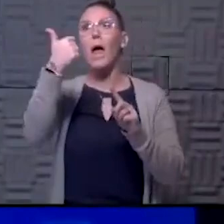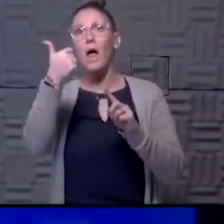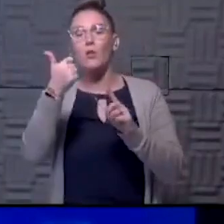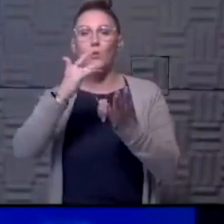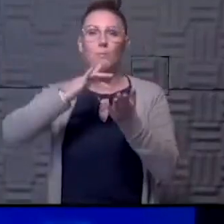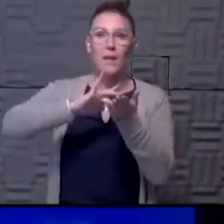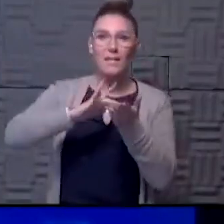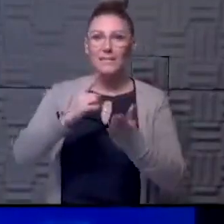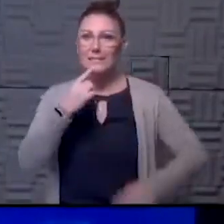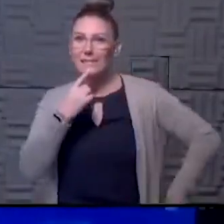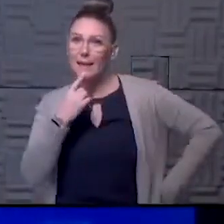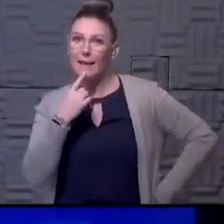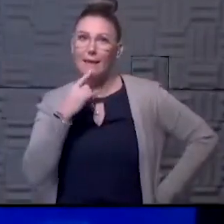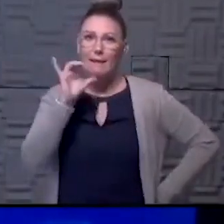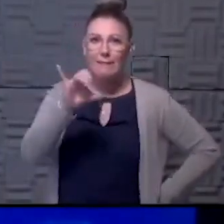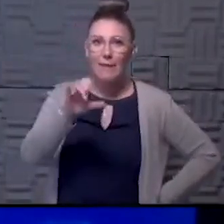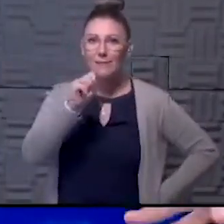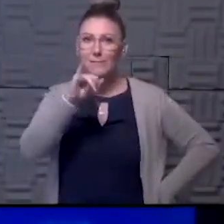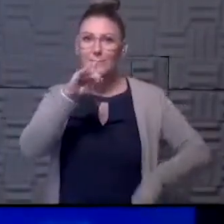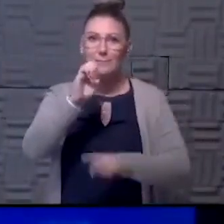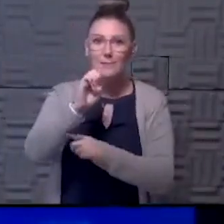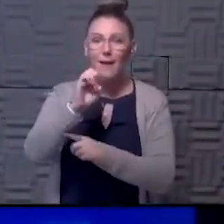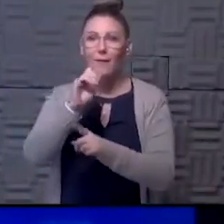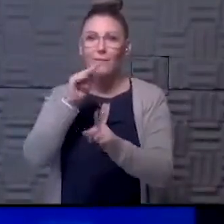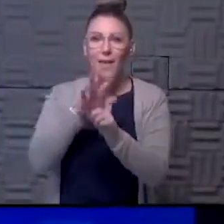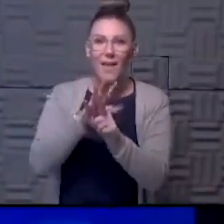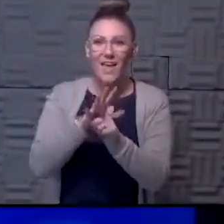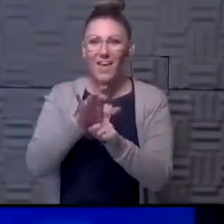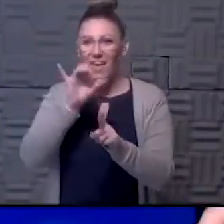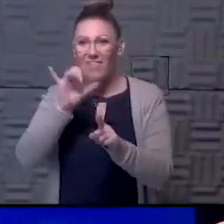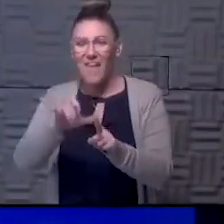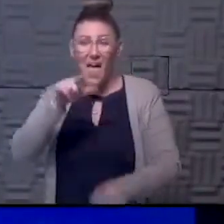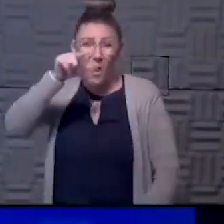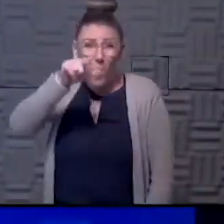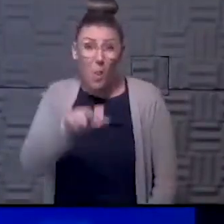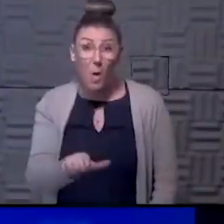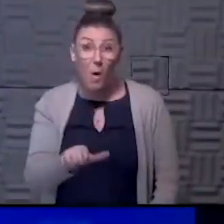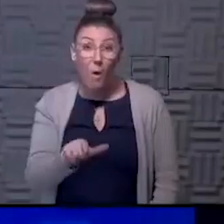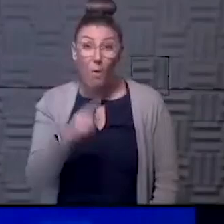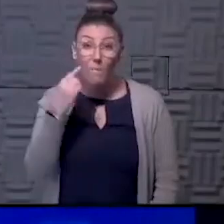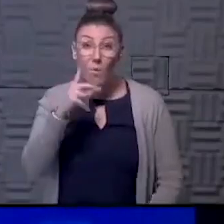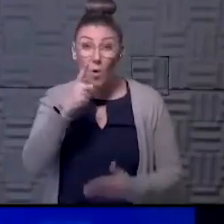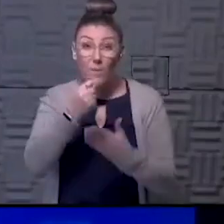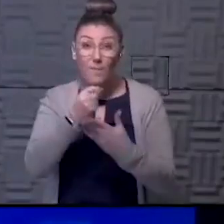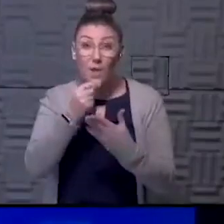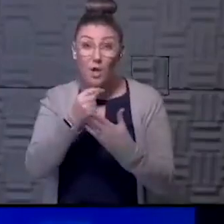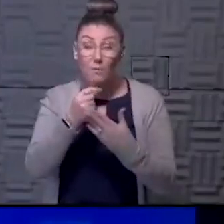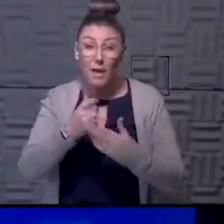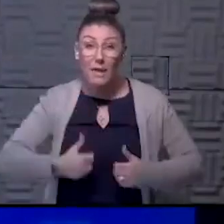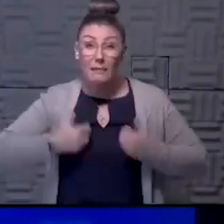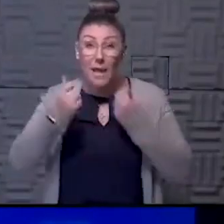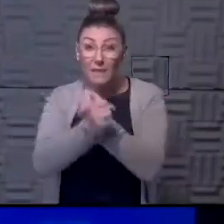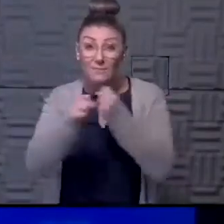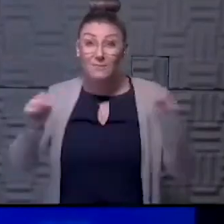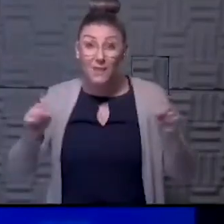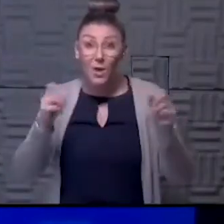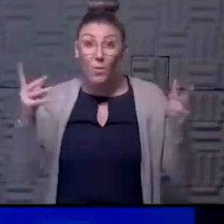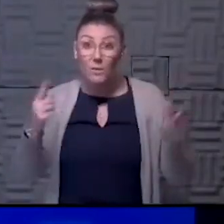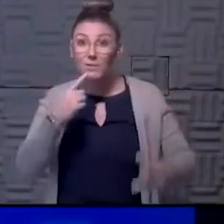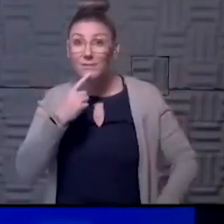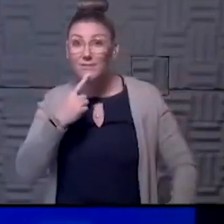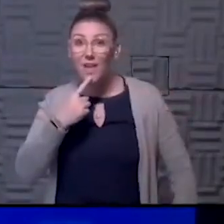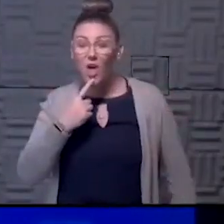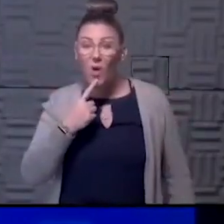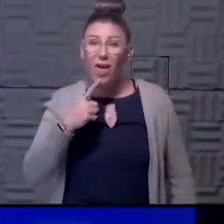said that this is the side effect profile and it was this low for a therapy that's life-saving, we'd say,